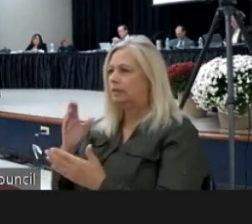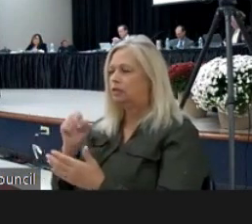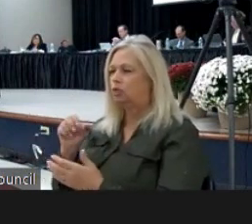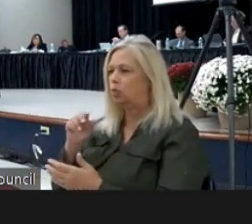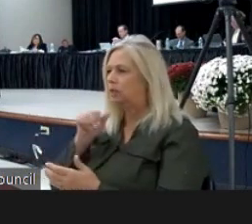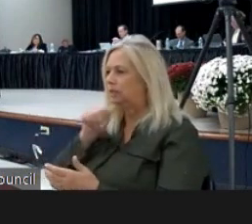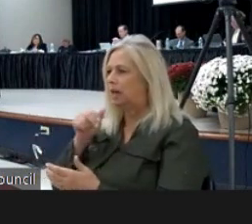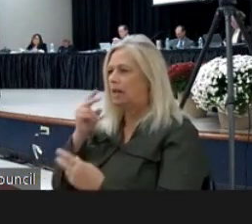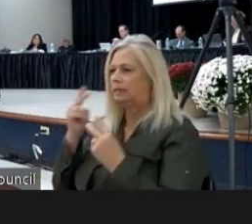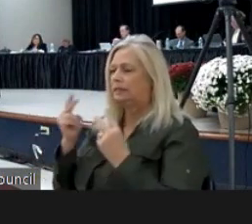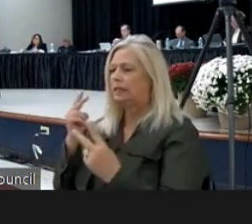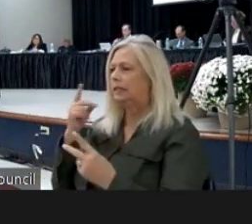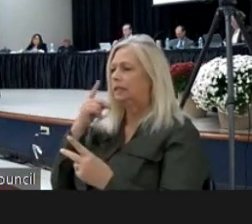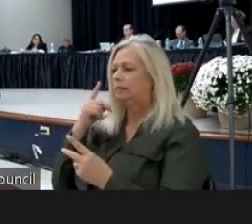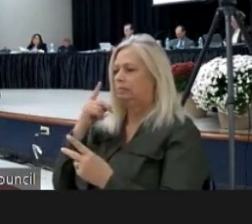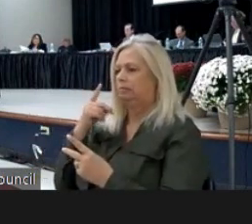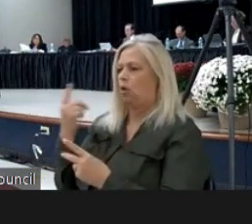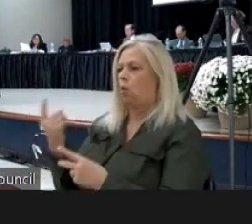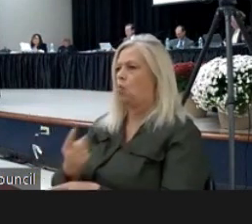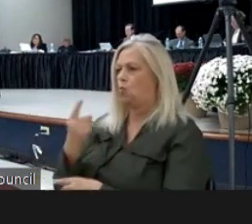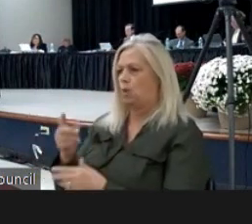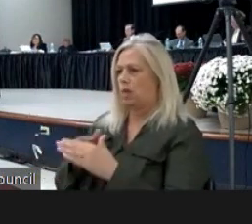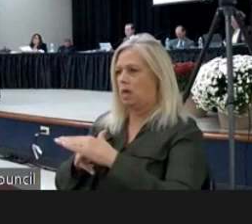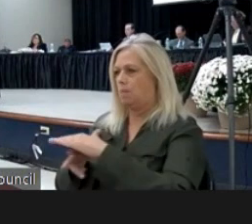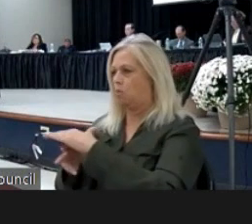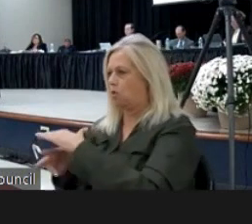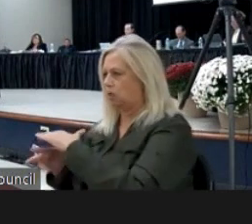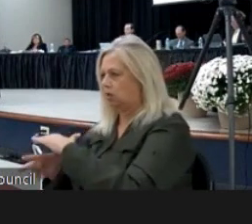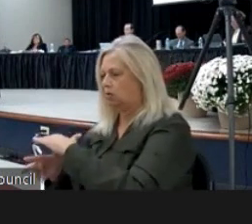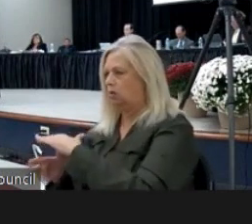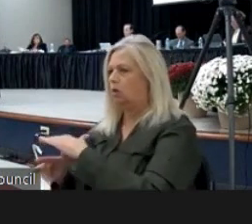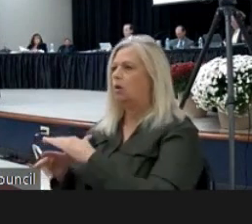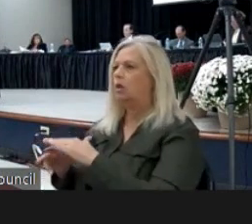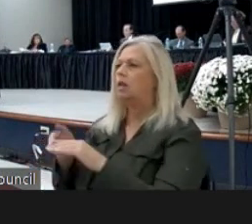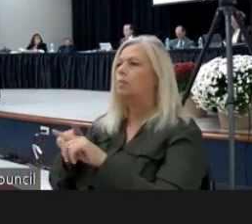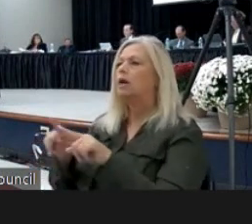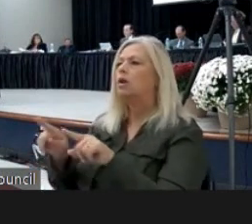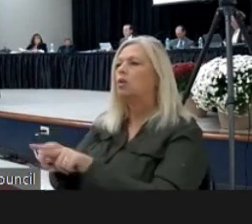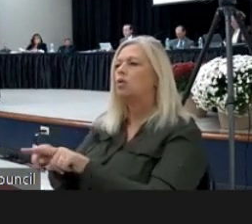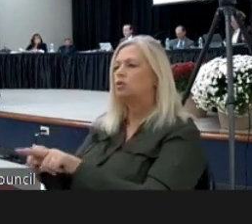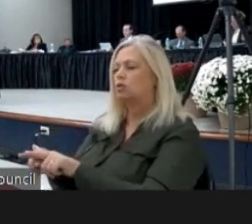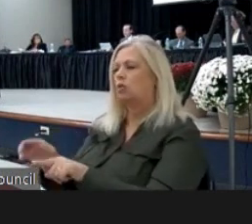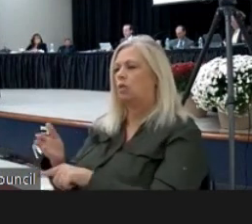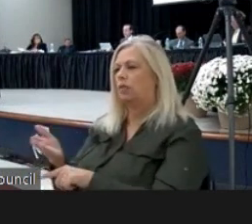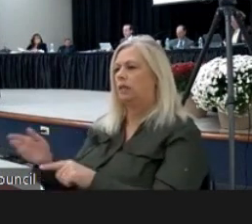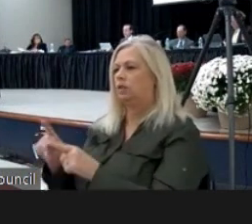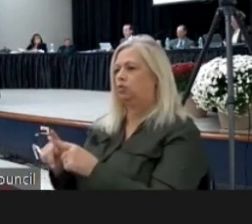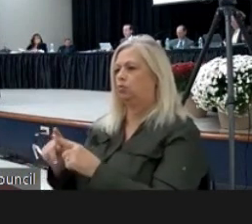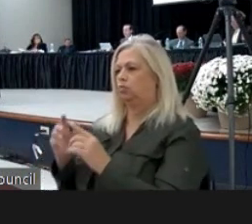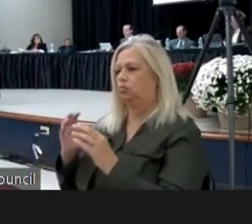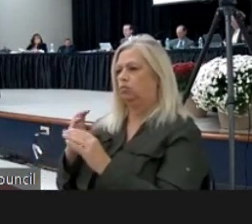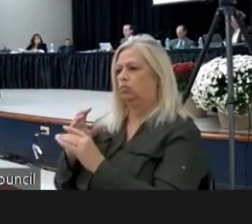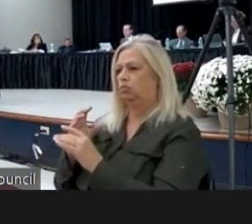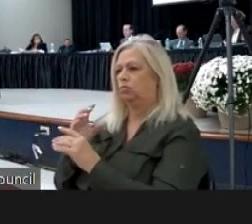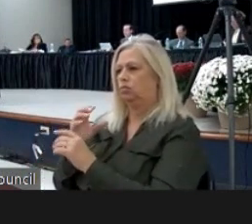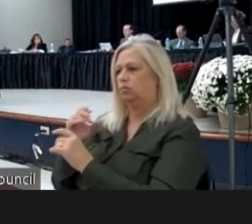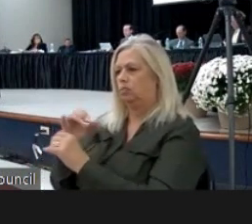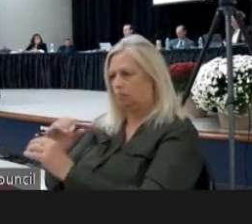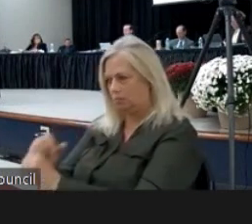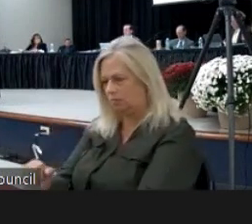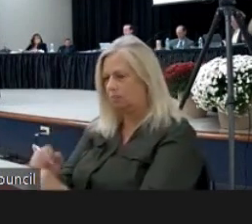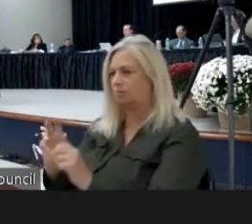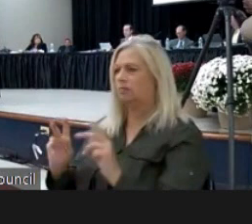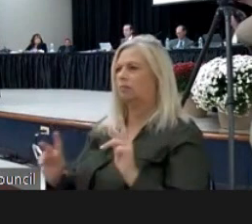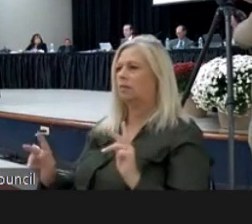there waiting. There's something happening at the ground level control. That sounds great. I think that that's something that we're really pulling together a